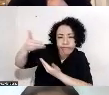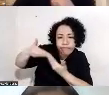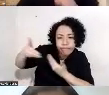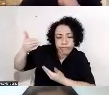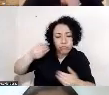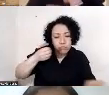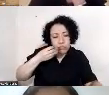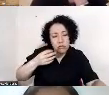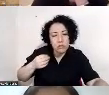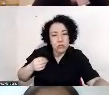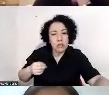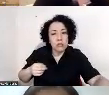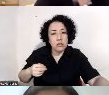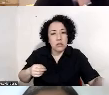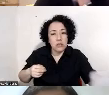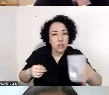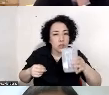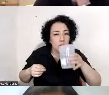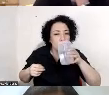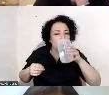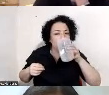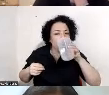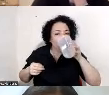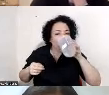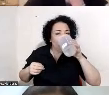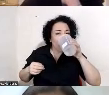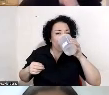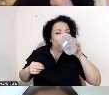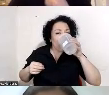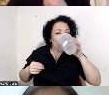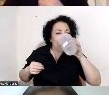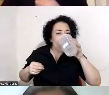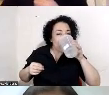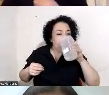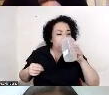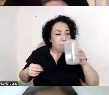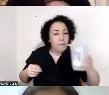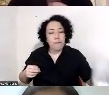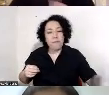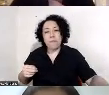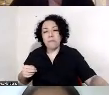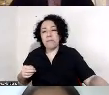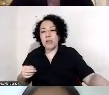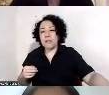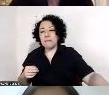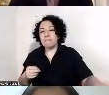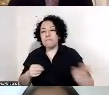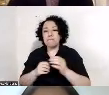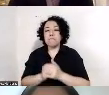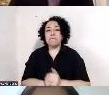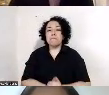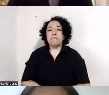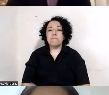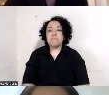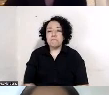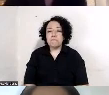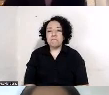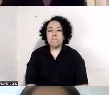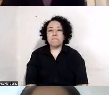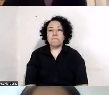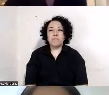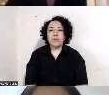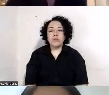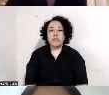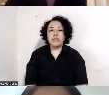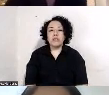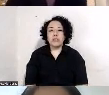The third study, and the one I think you will probably be, as teachers, educators, be most interested in, is that we